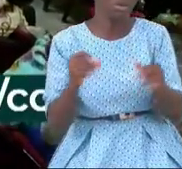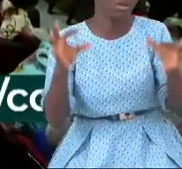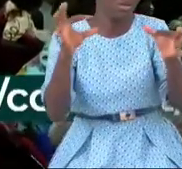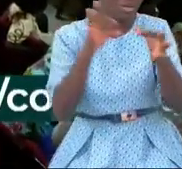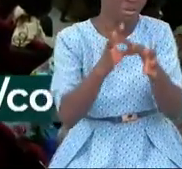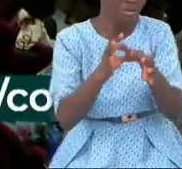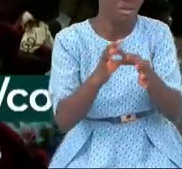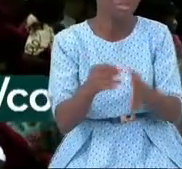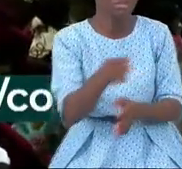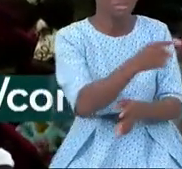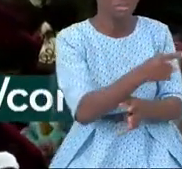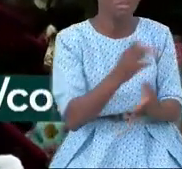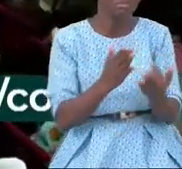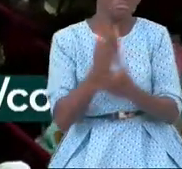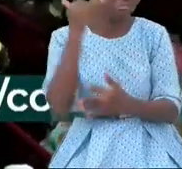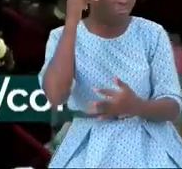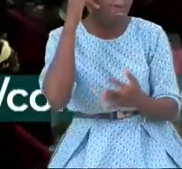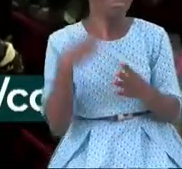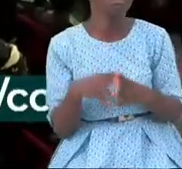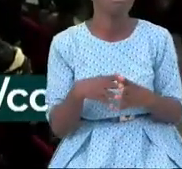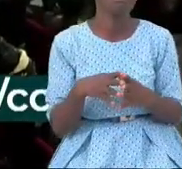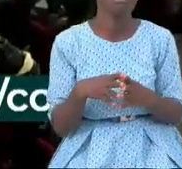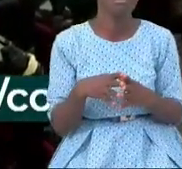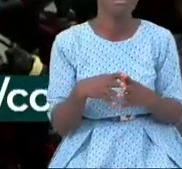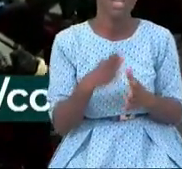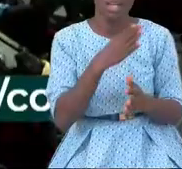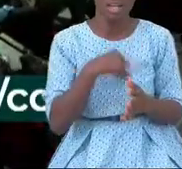If you believe what I said, let me hear your amen.